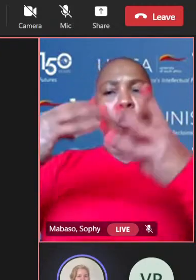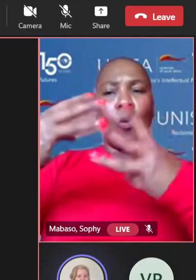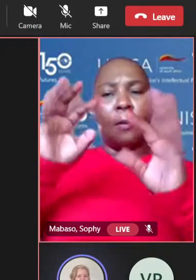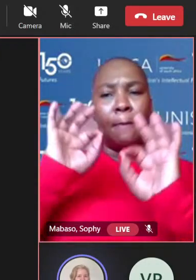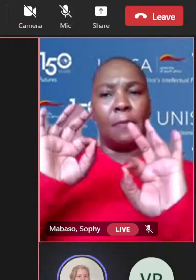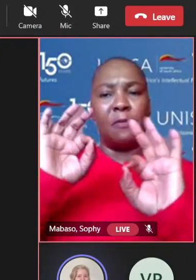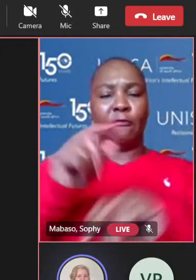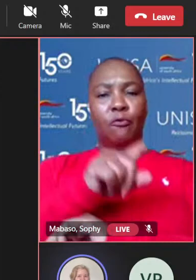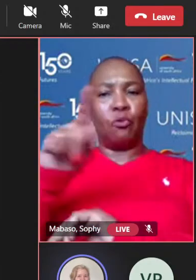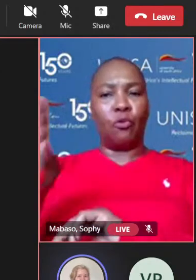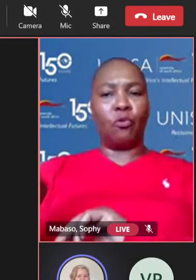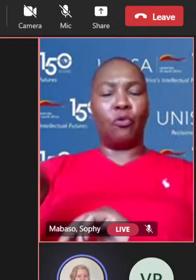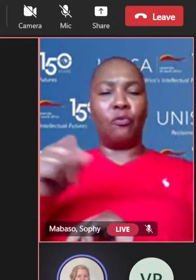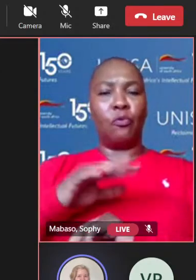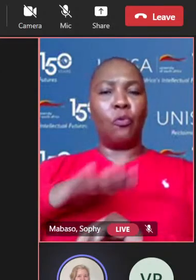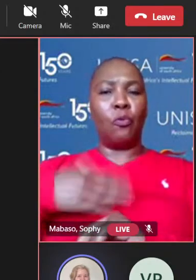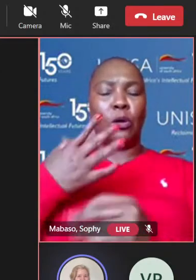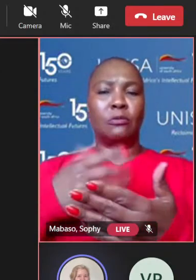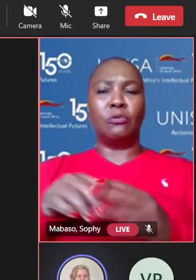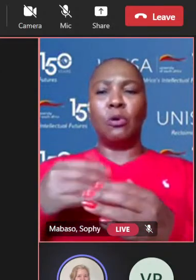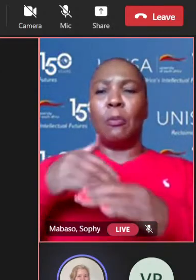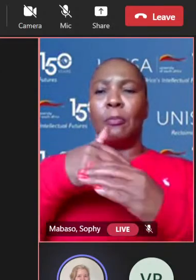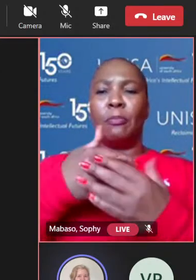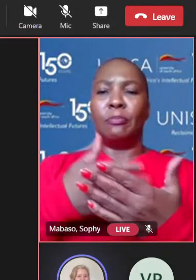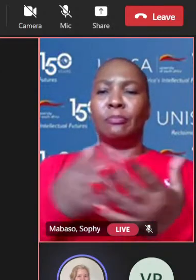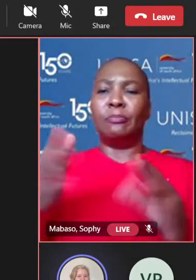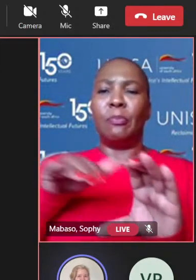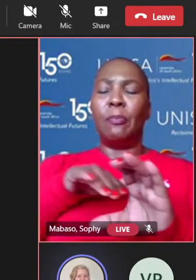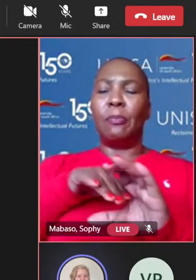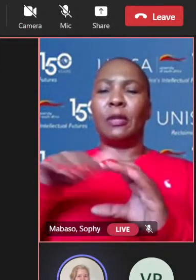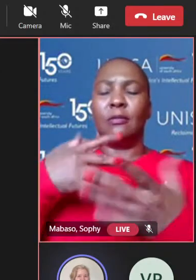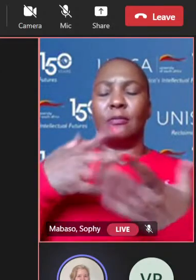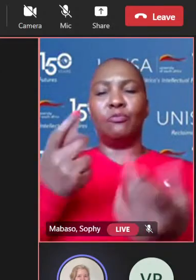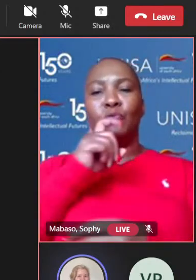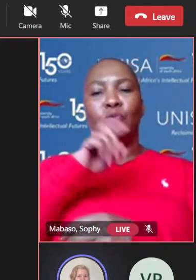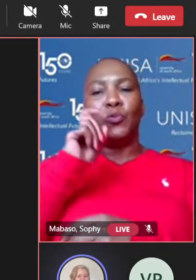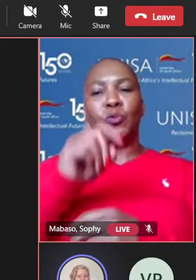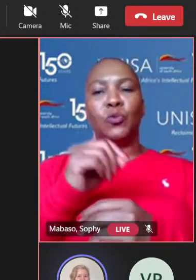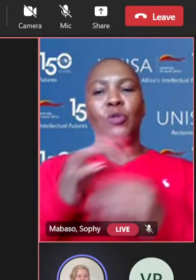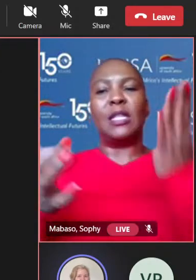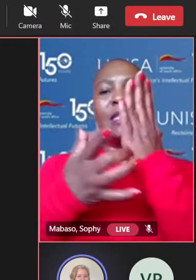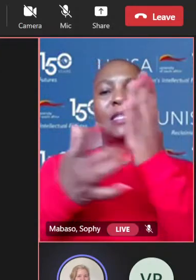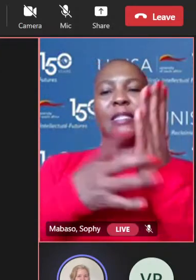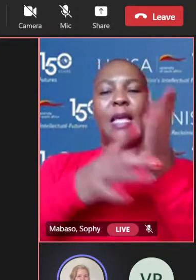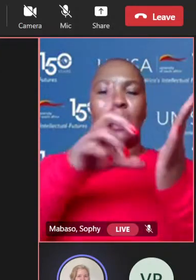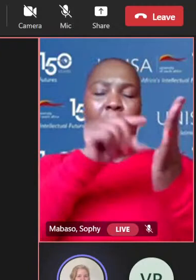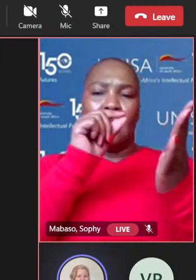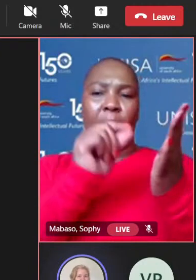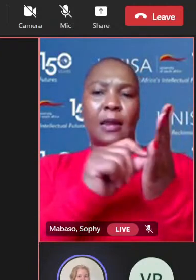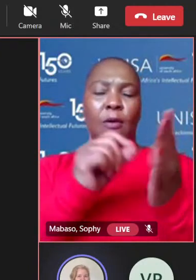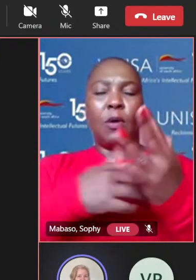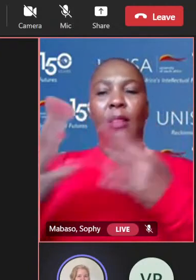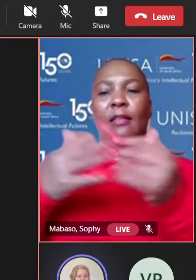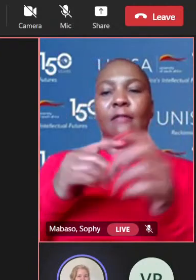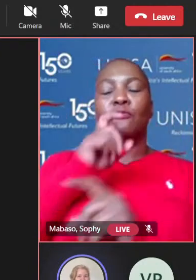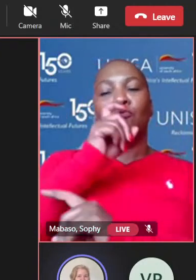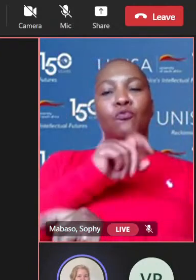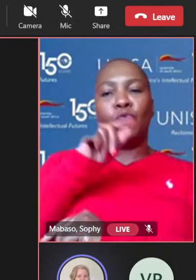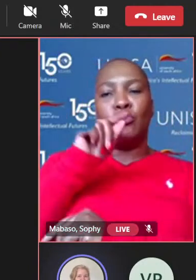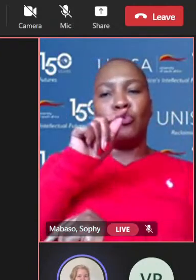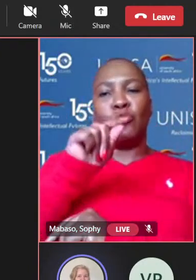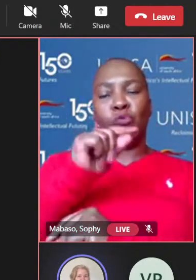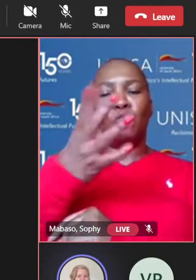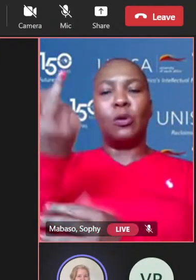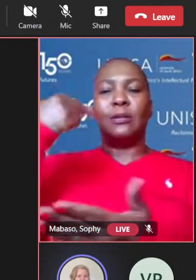to print things out? Can you use a digital calendar? But whatever you use, it should help you to stay on top of your